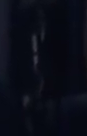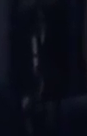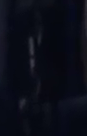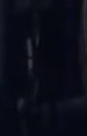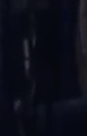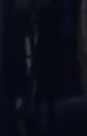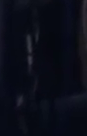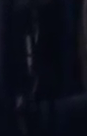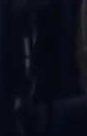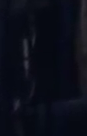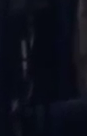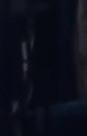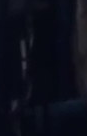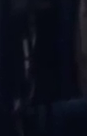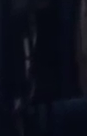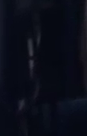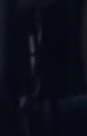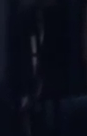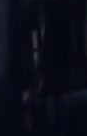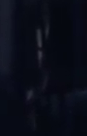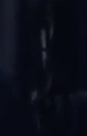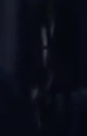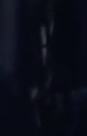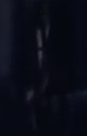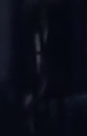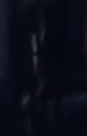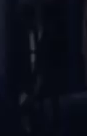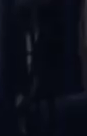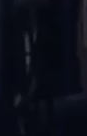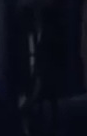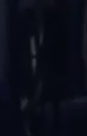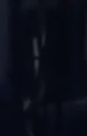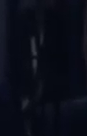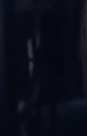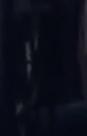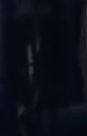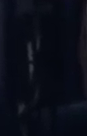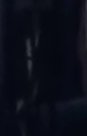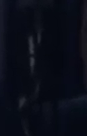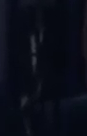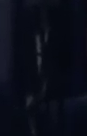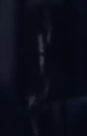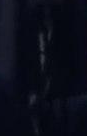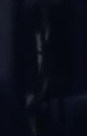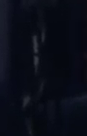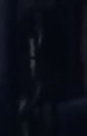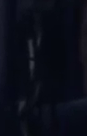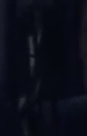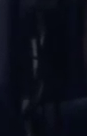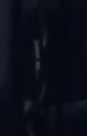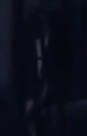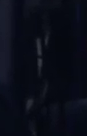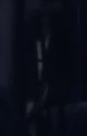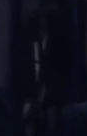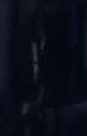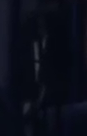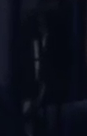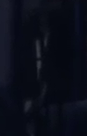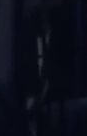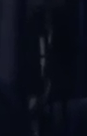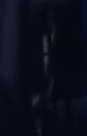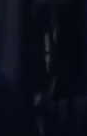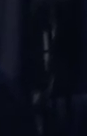network in South Africa, and Radio France International. I'm wanting to ask the heads of the missions